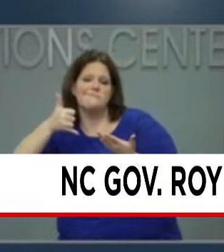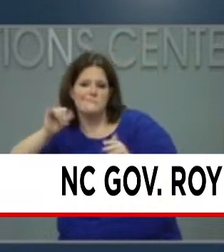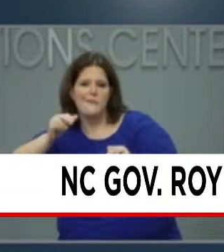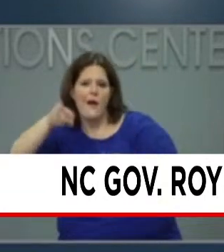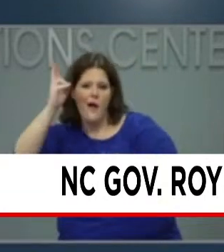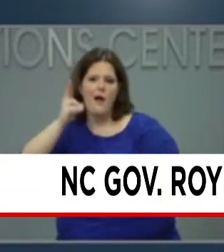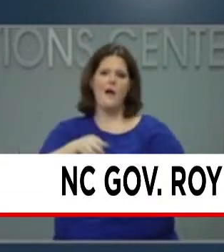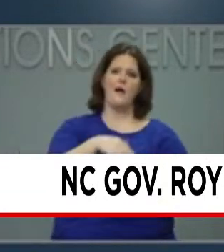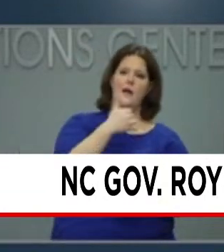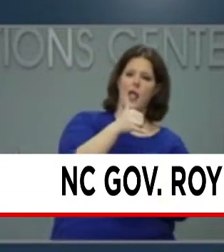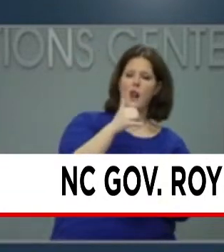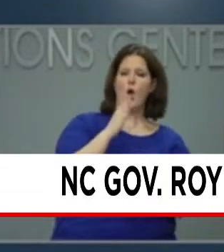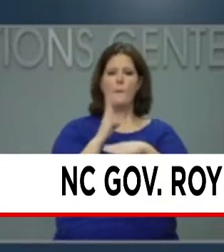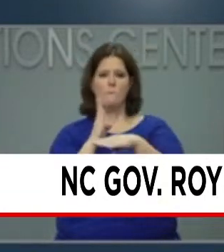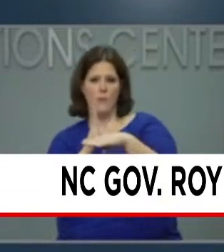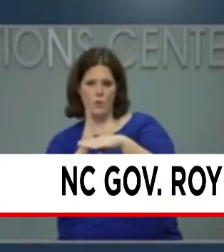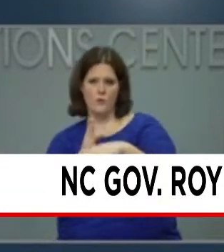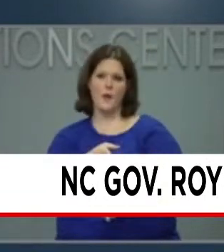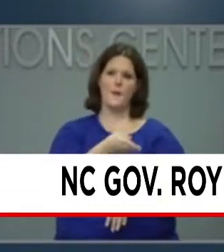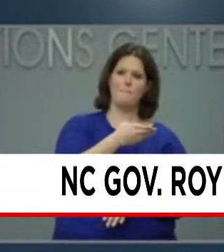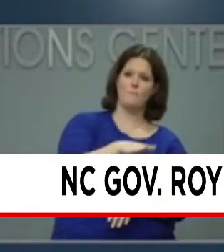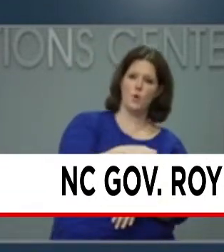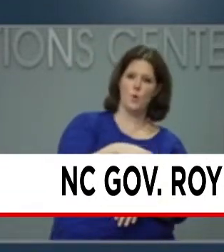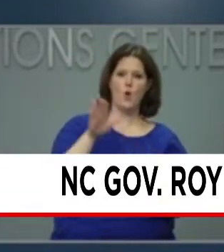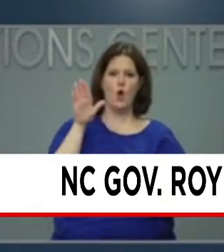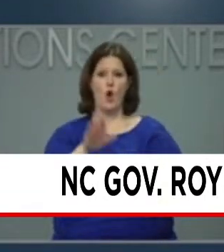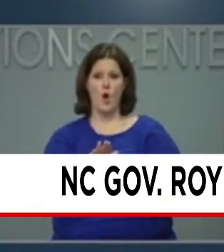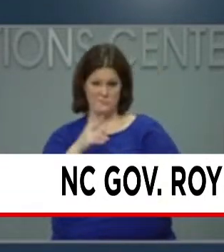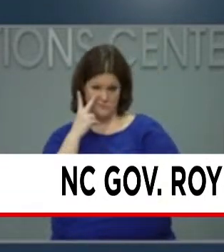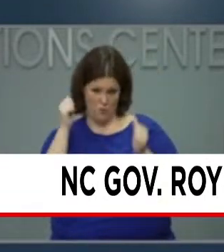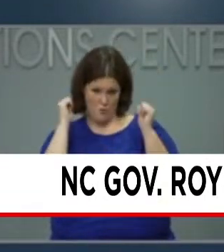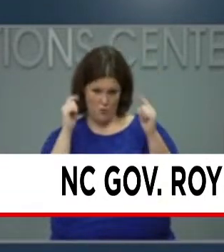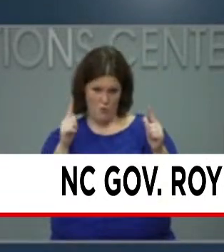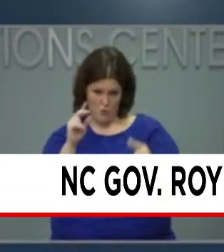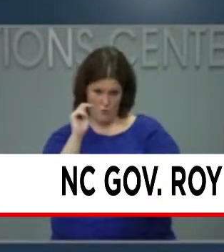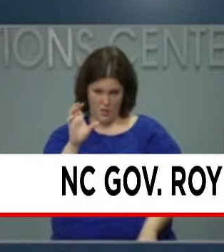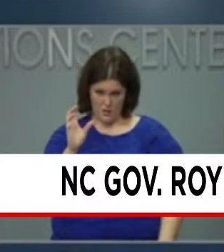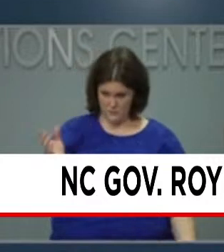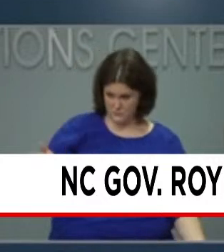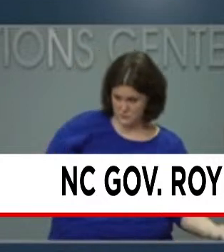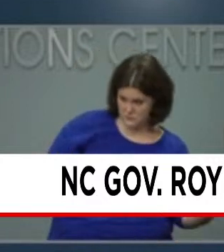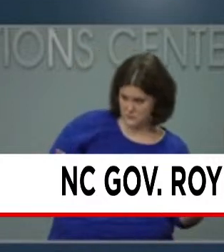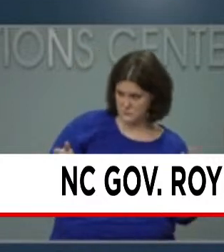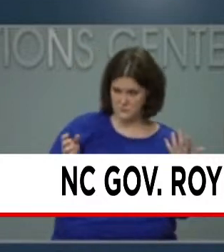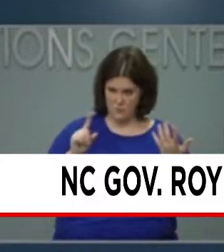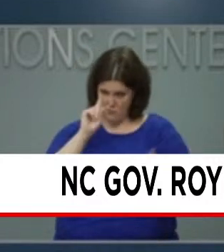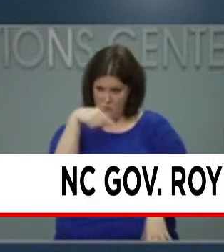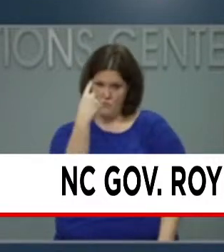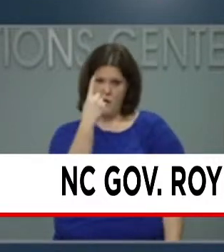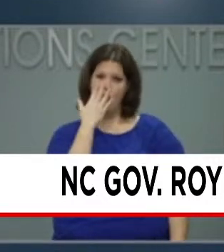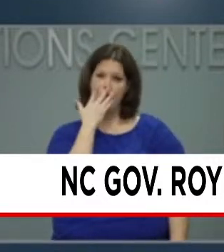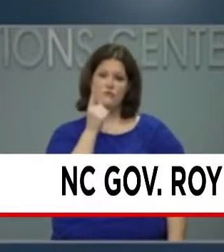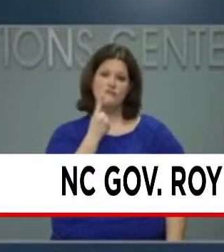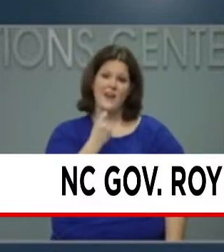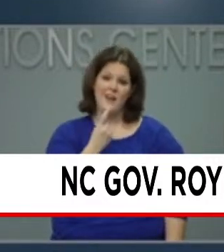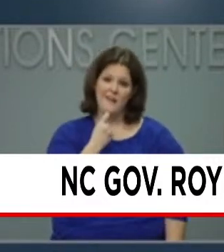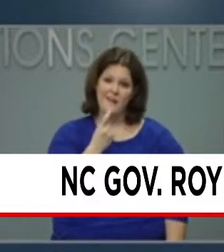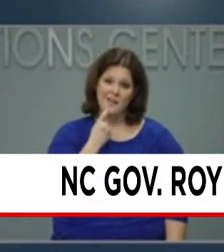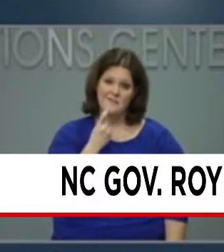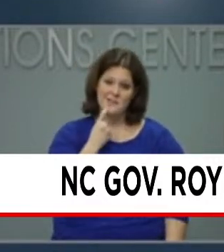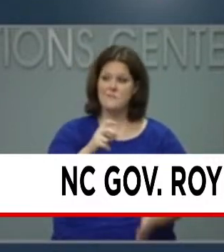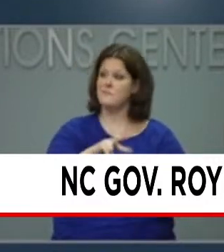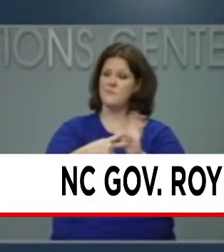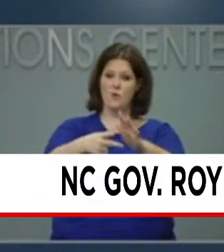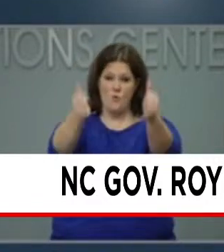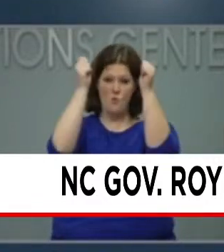And unfortunately, you'll see all of North Carolina counties are red with the highest levels of viral transmission. That means everyone in